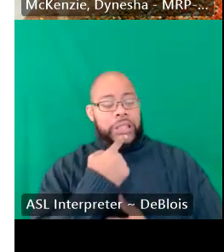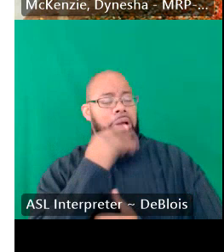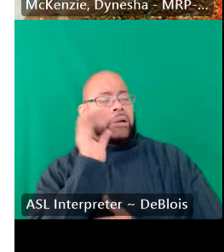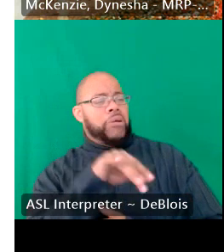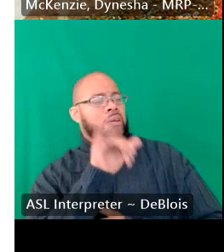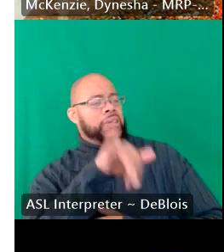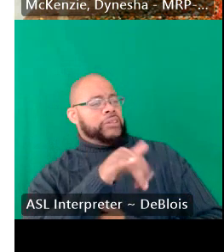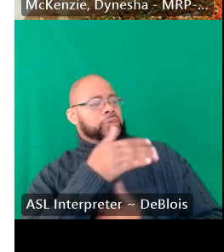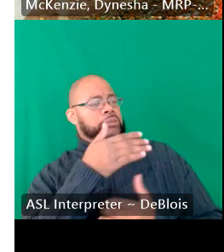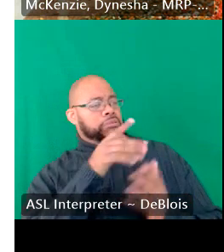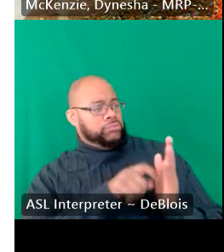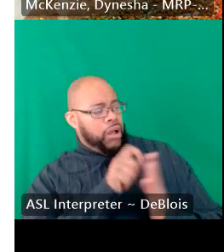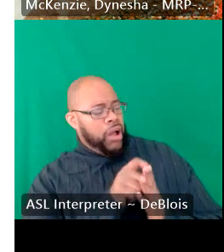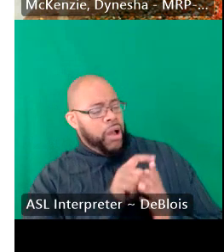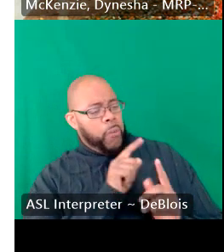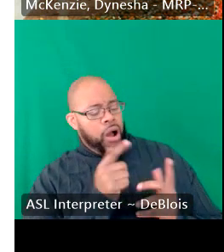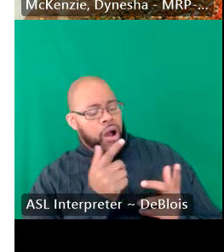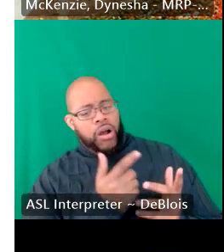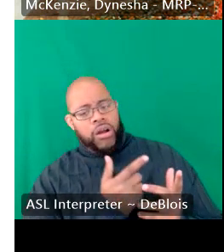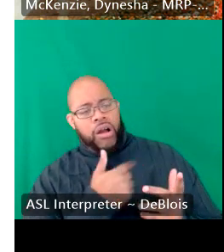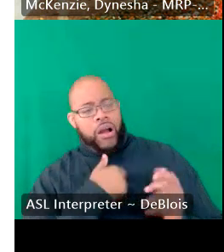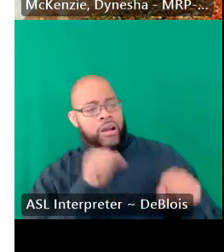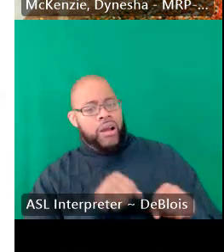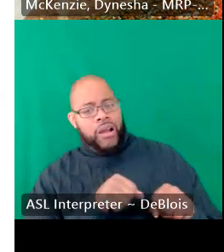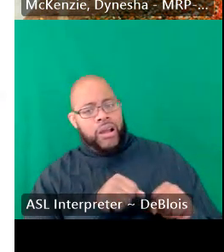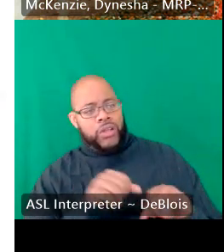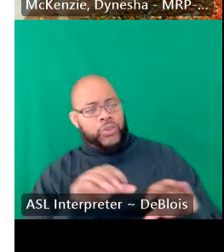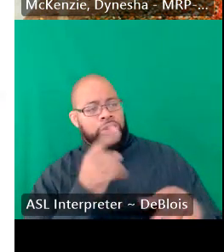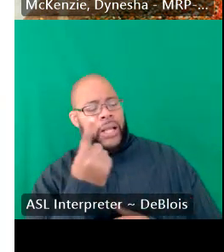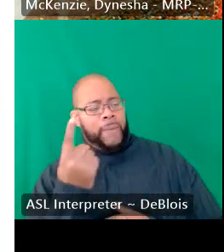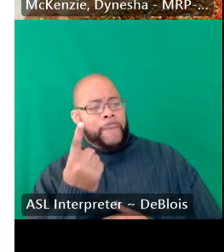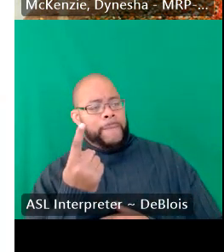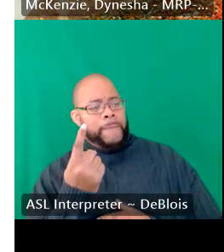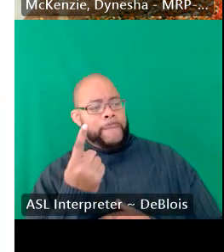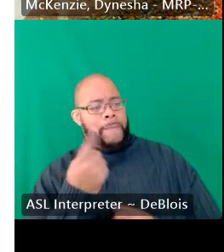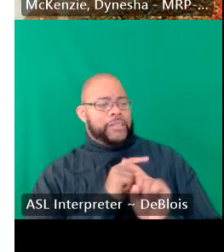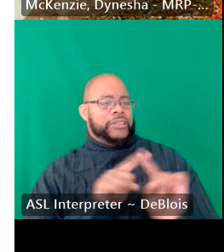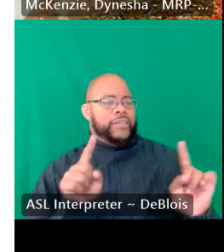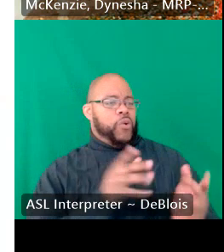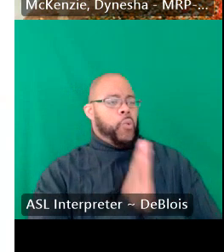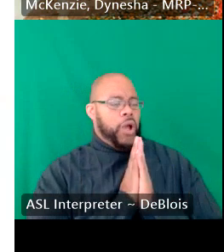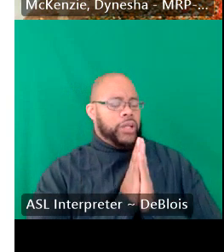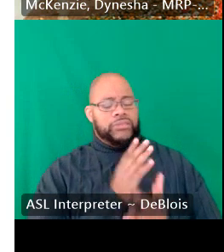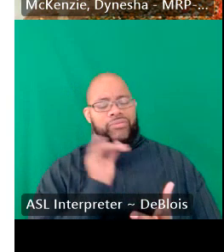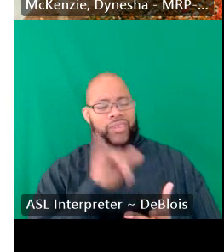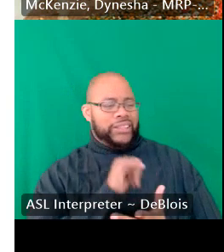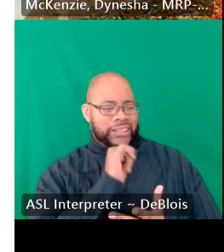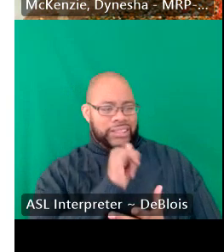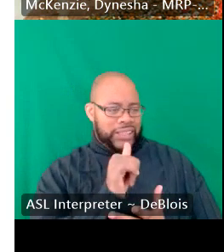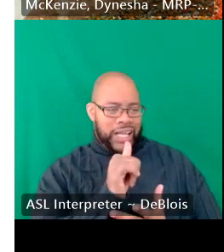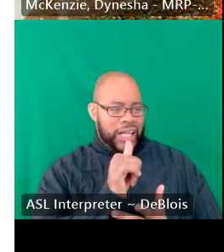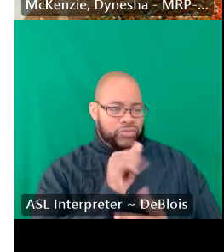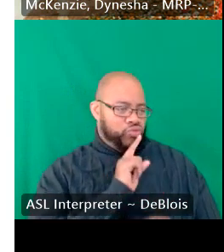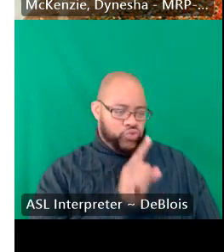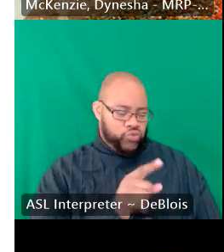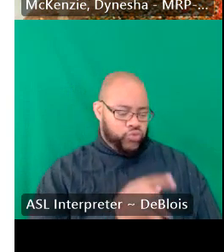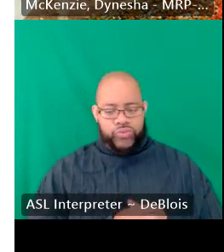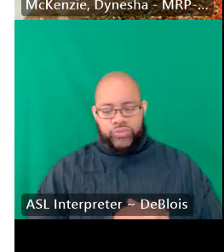when I can do something, when I can make a different request," and that is not in fact the case.